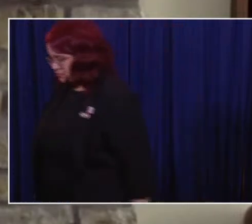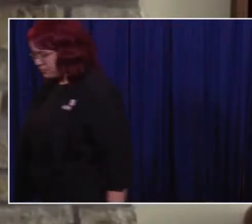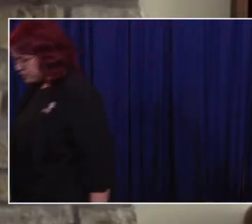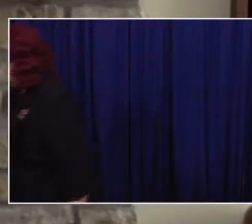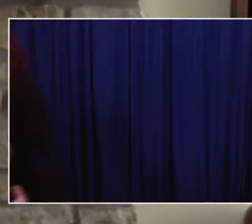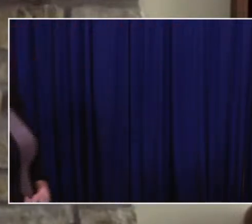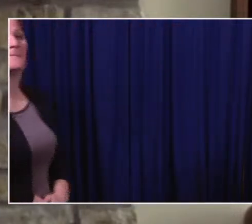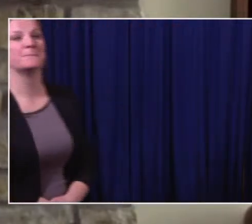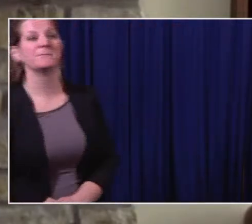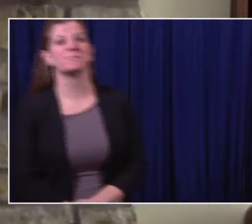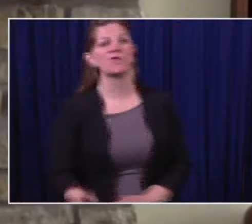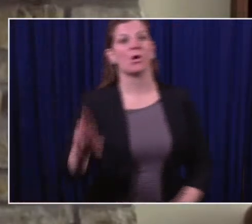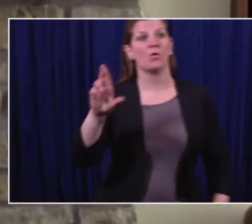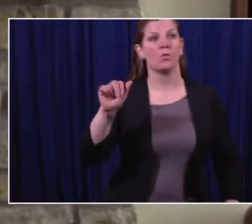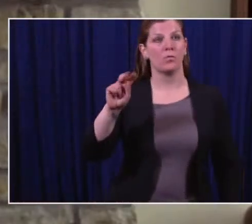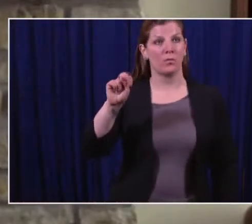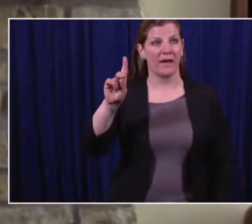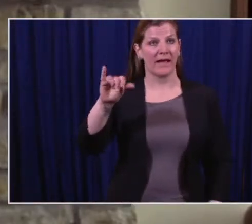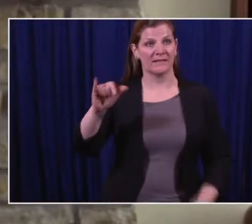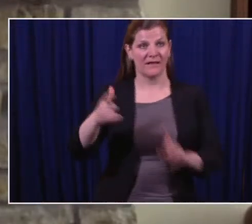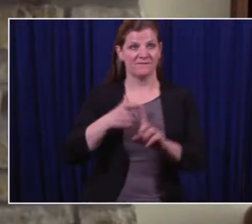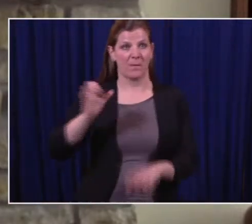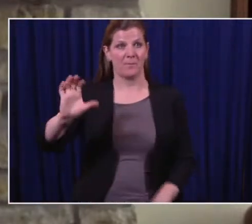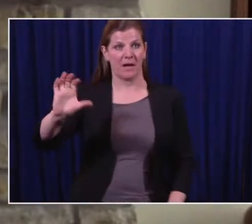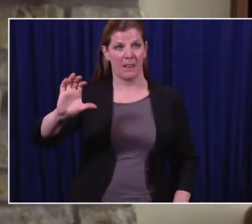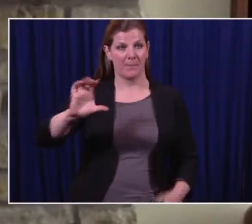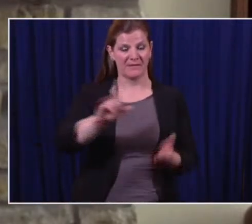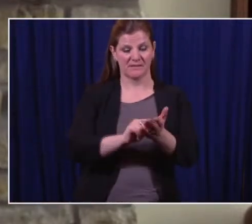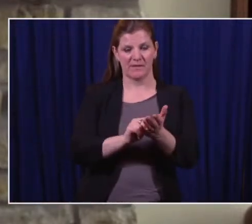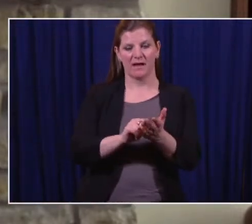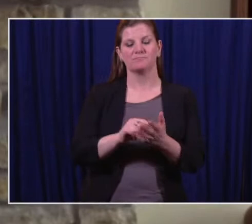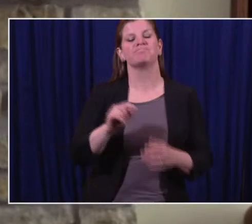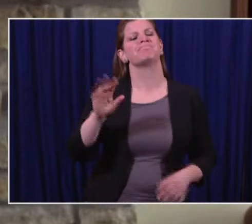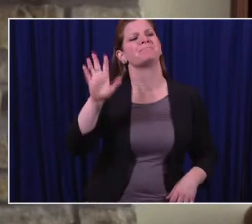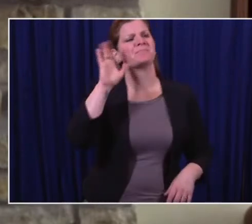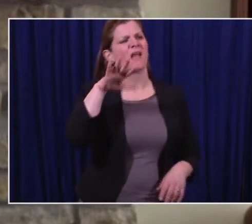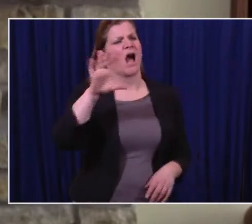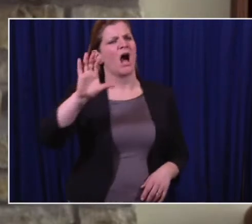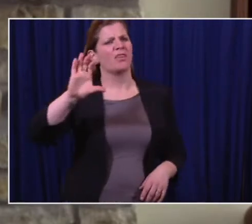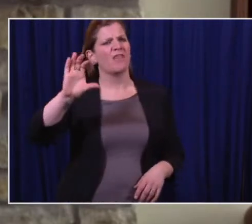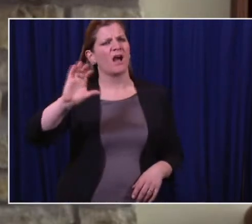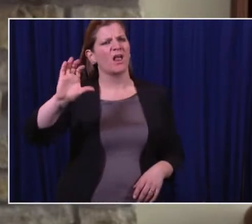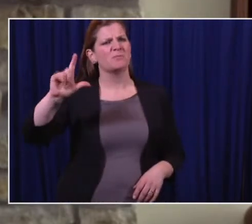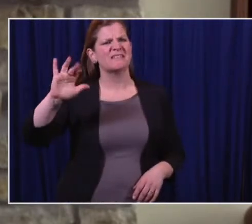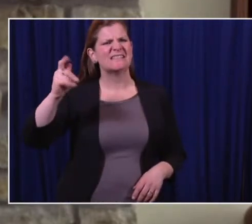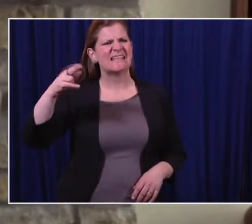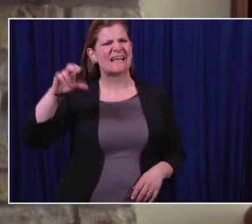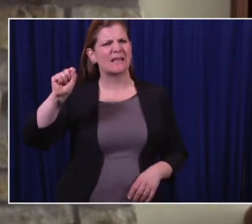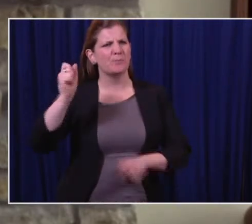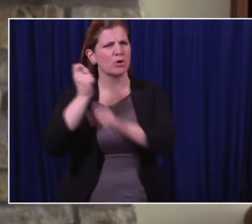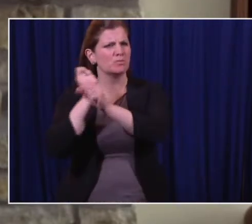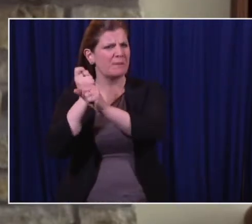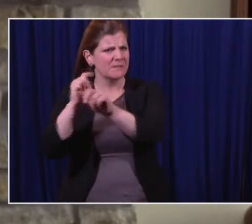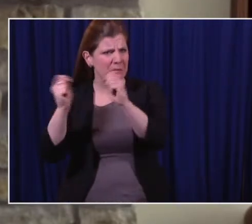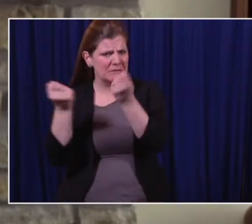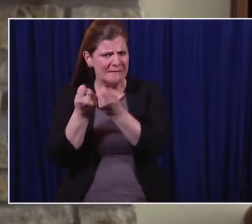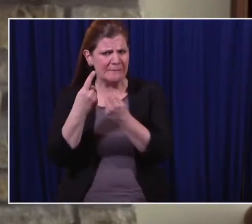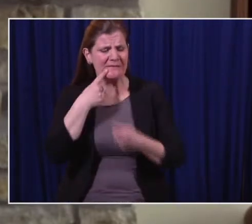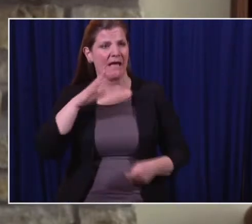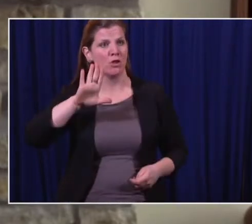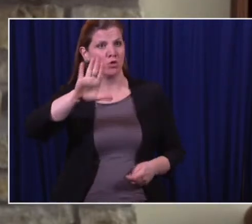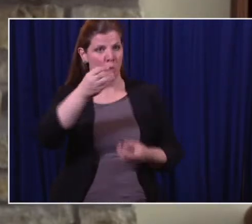Clippers reported to us today that your office had advised them that they can expect to open at 30%